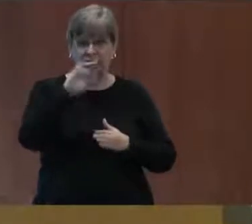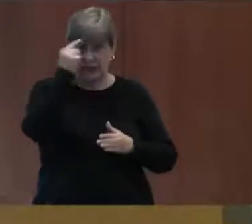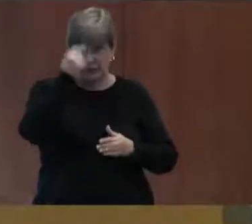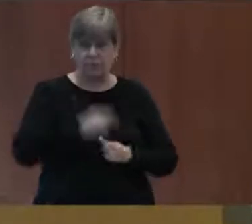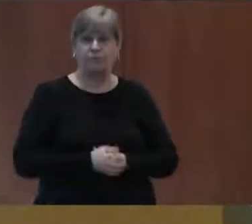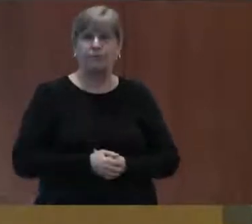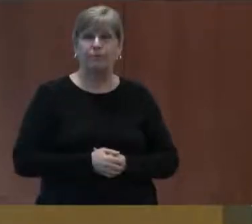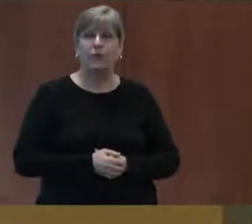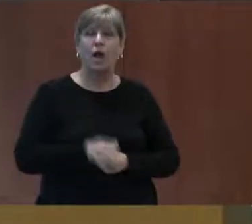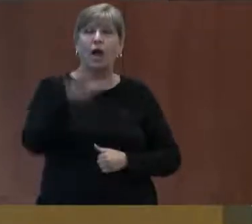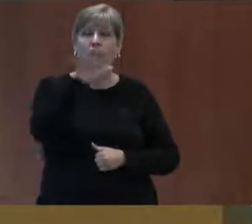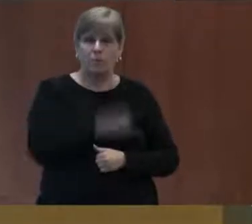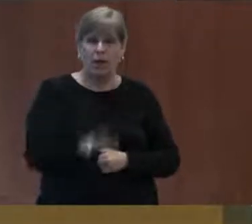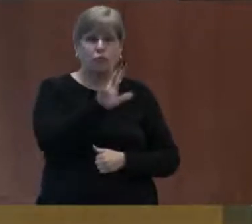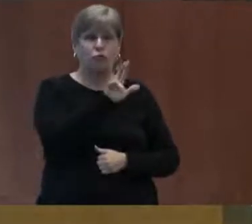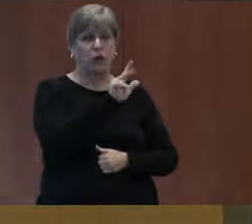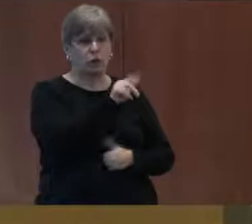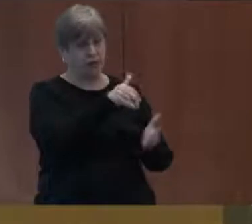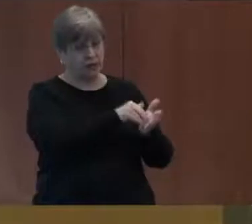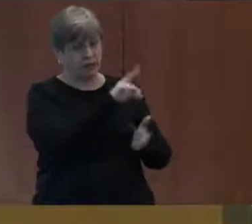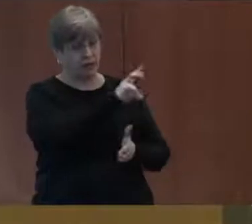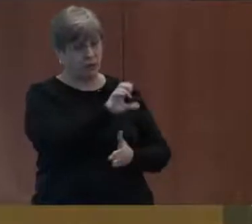$142,225.56 and approximately